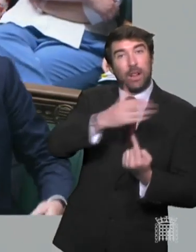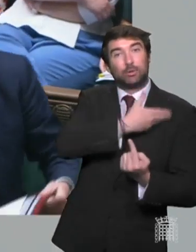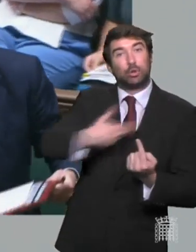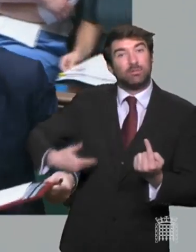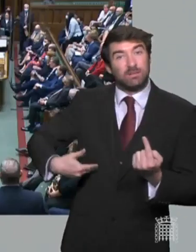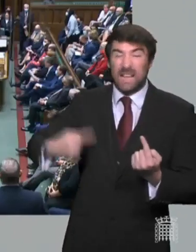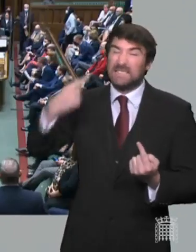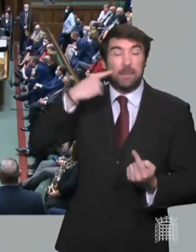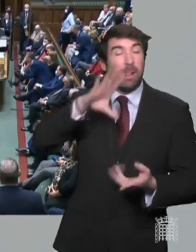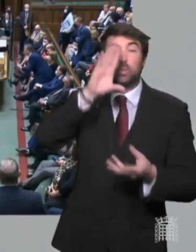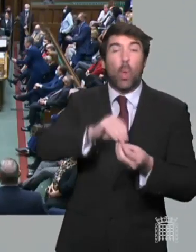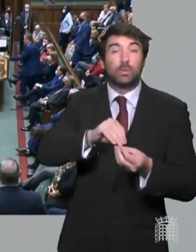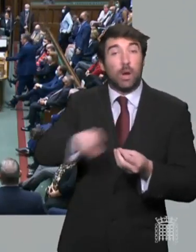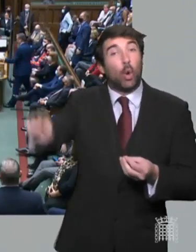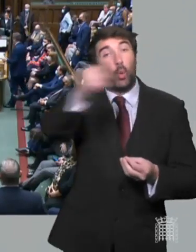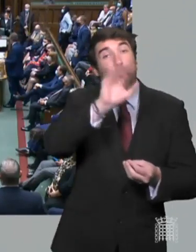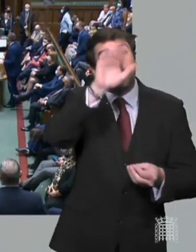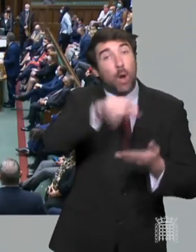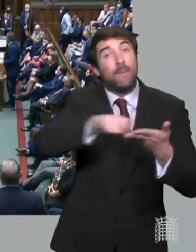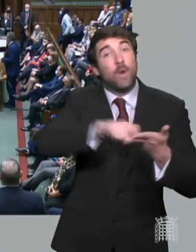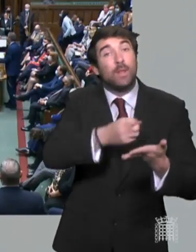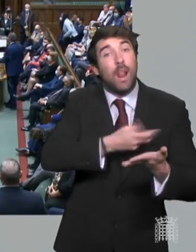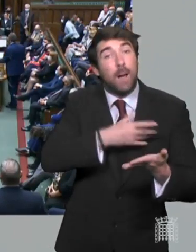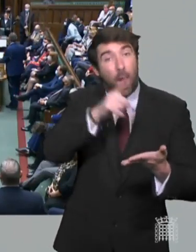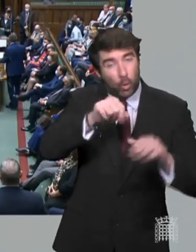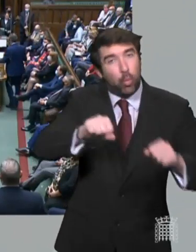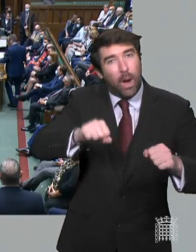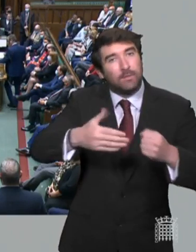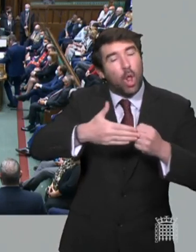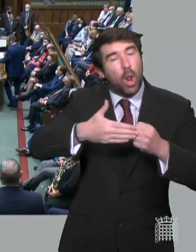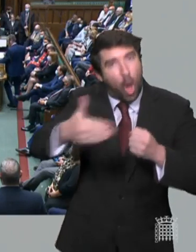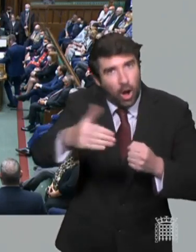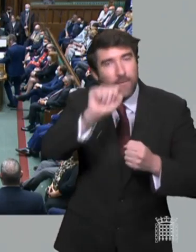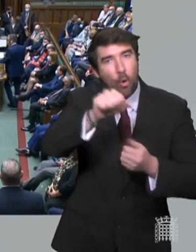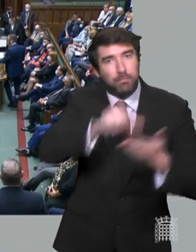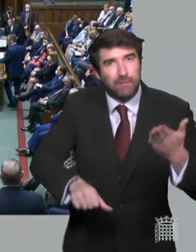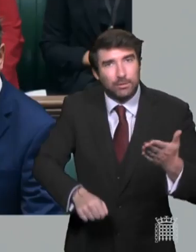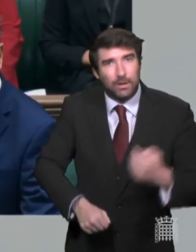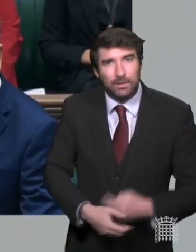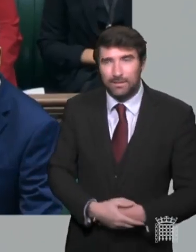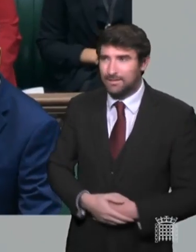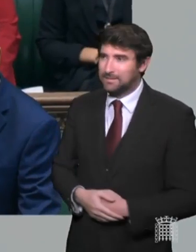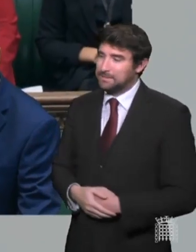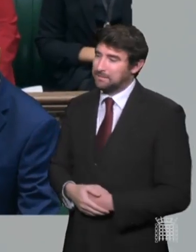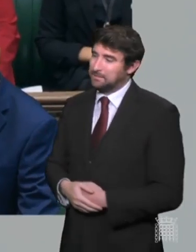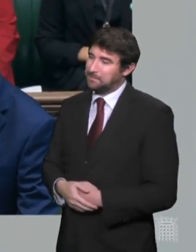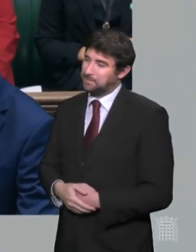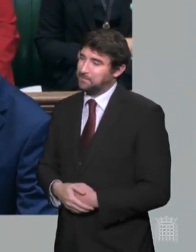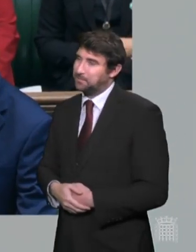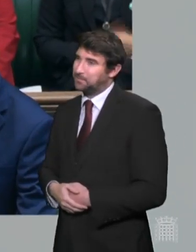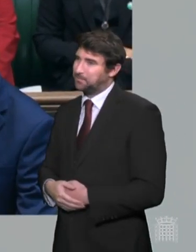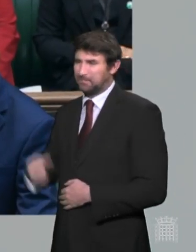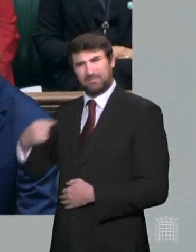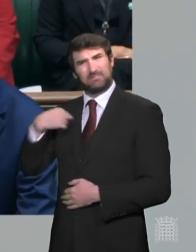longer. Keir Starmer. Mr. Speaker, it was a yes-no question. You either clear the backlog or you